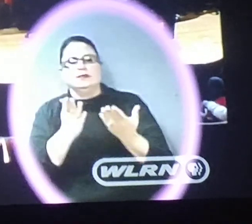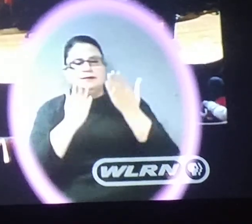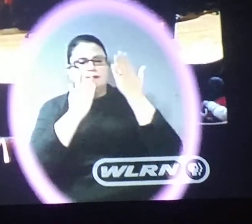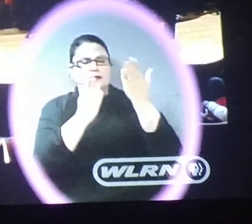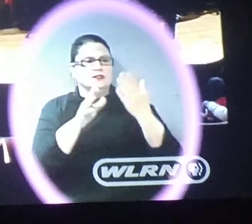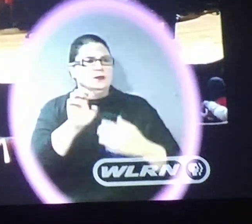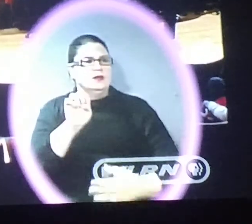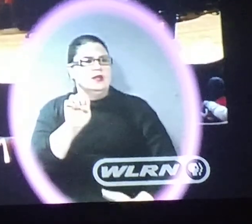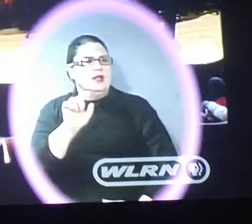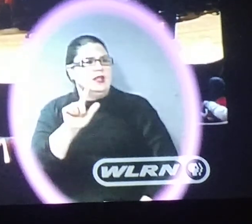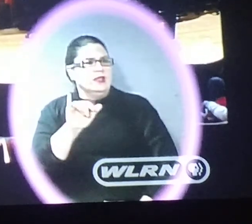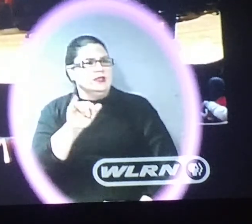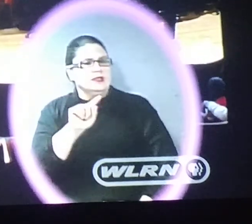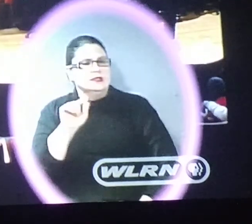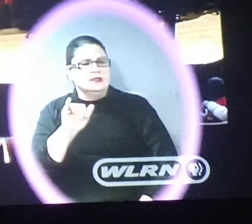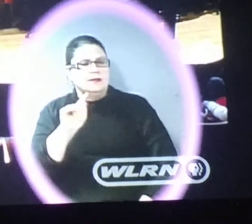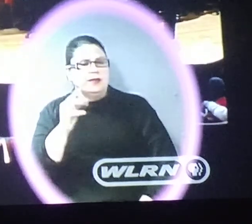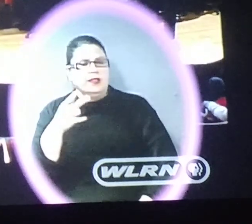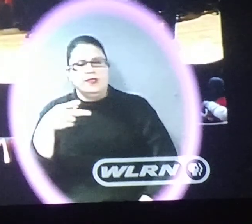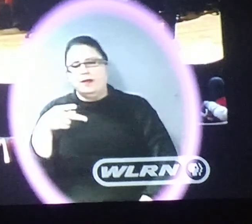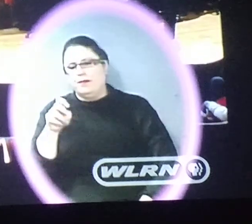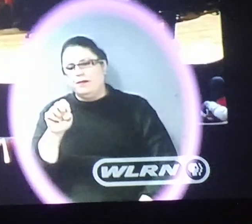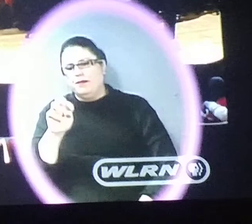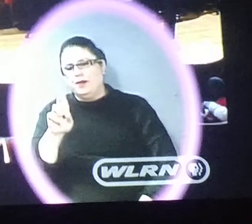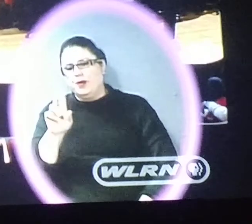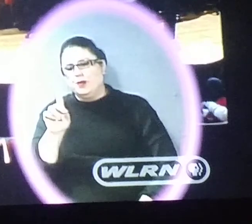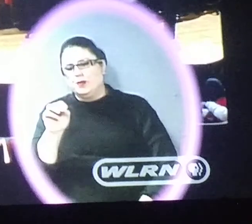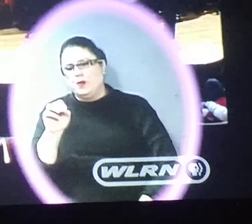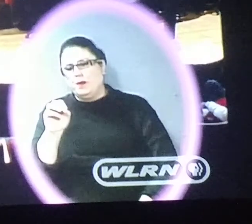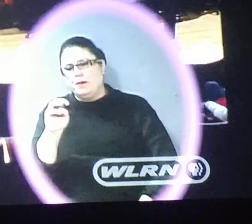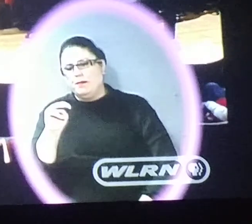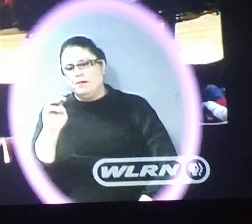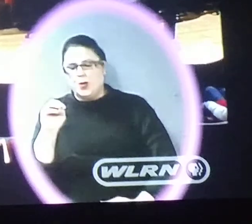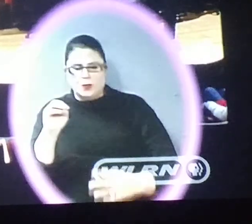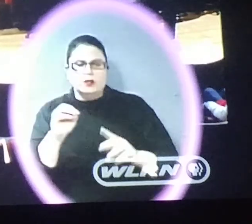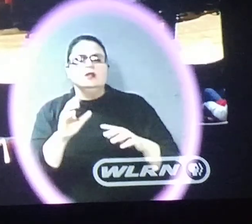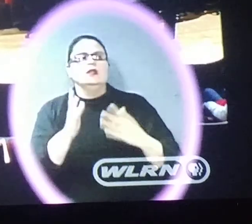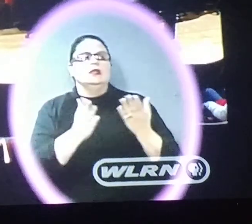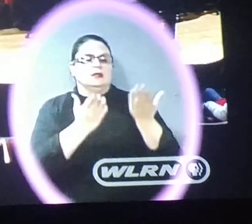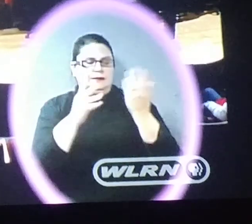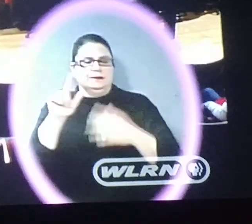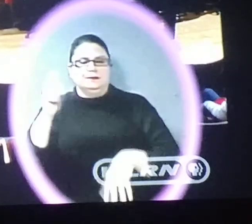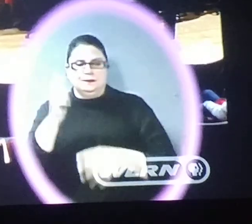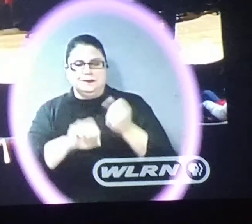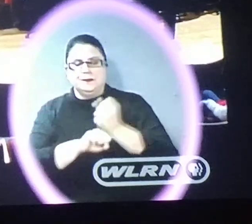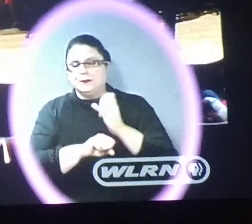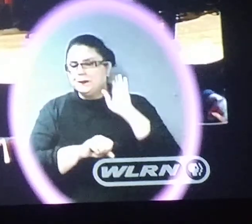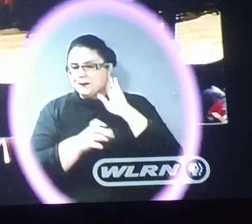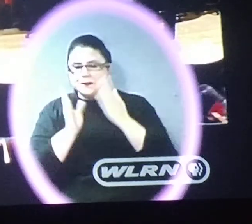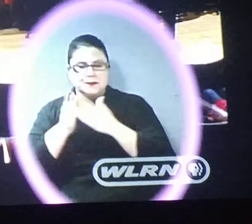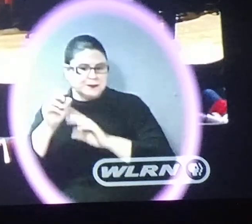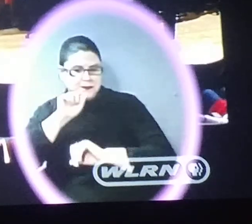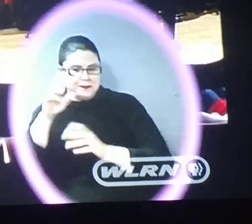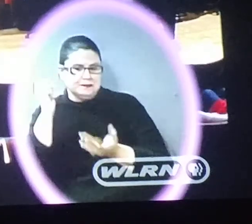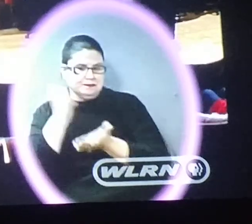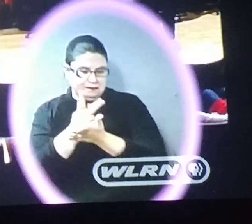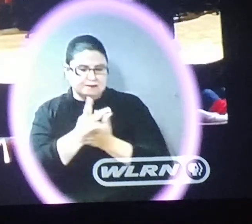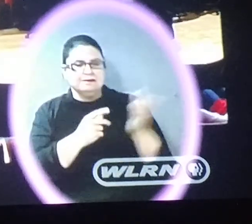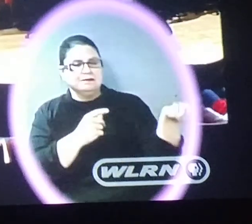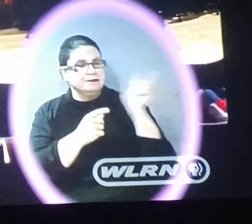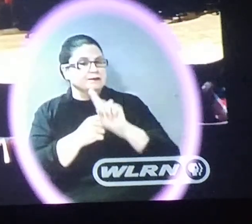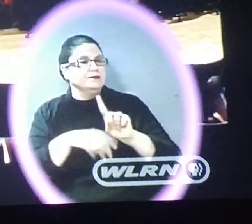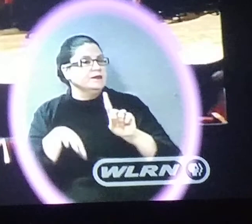for Elizabeth Perdomo. For those in favor say aye. For those say nay. Elizabeth Perdomo.